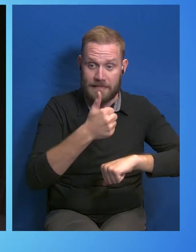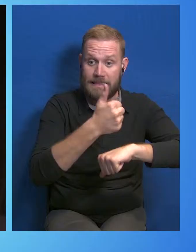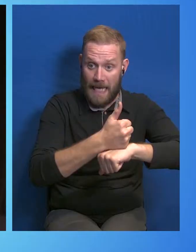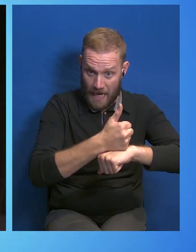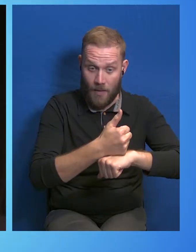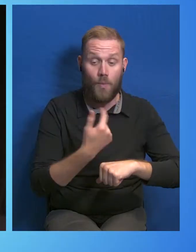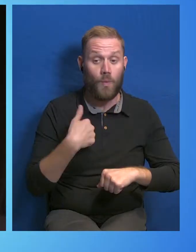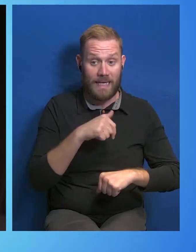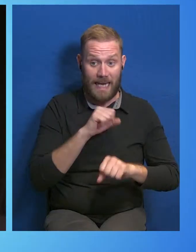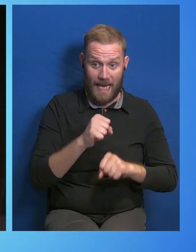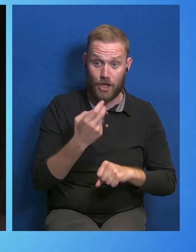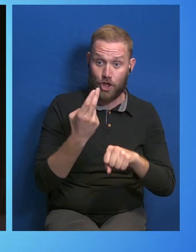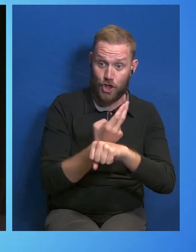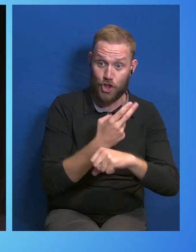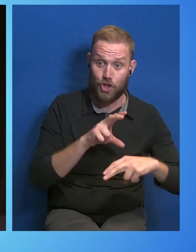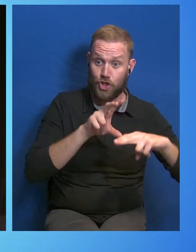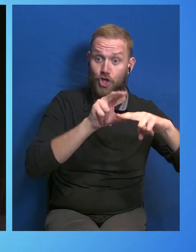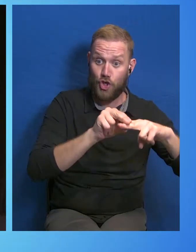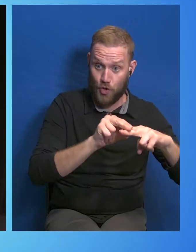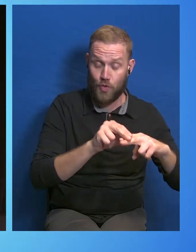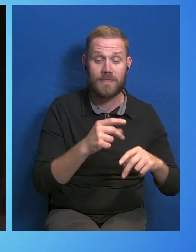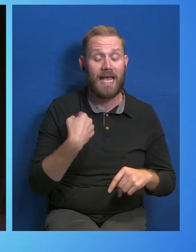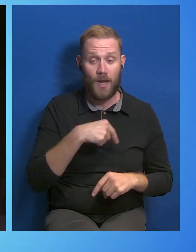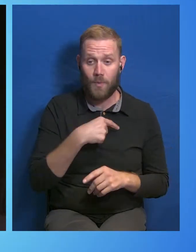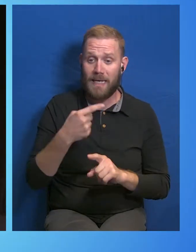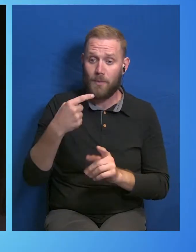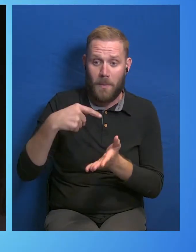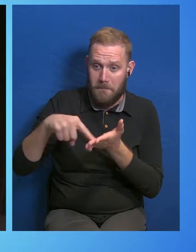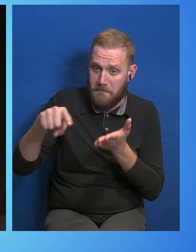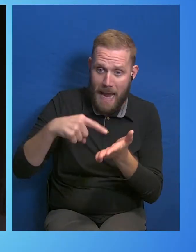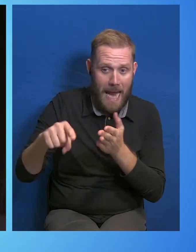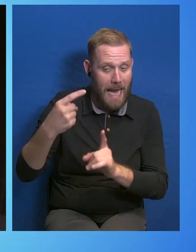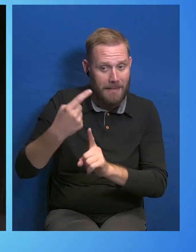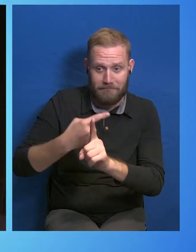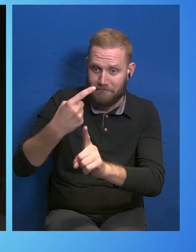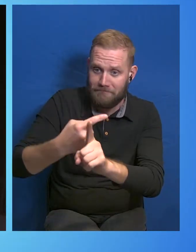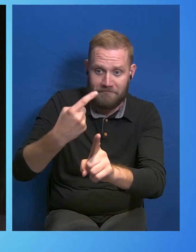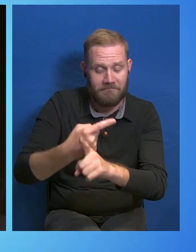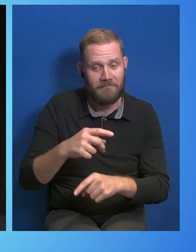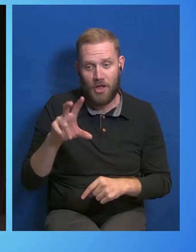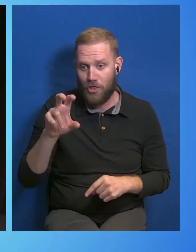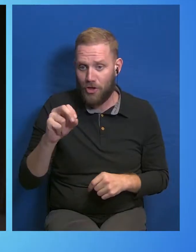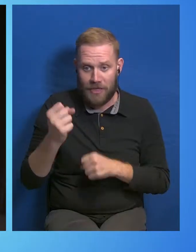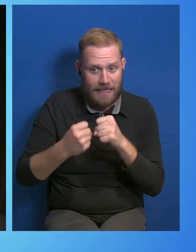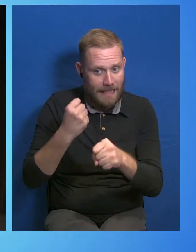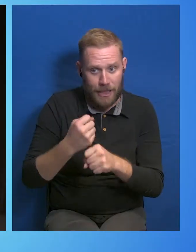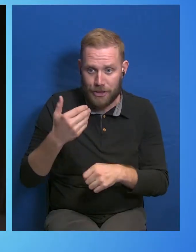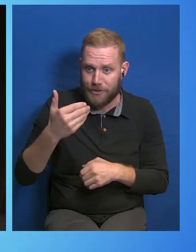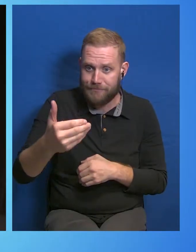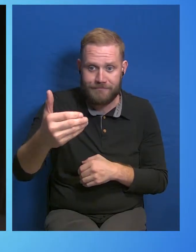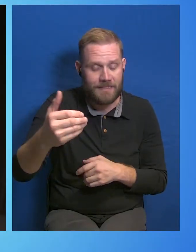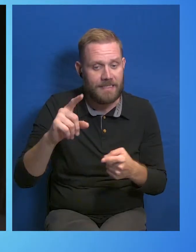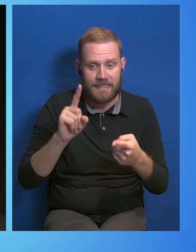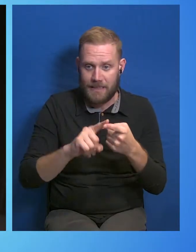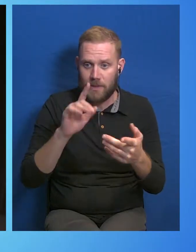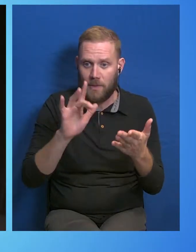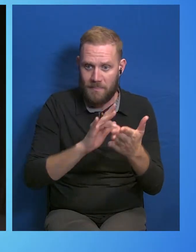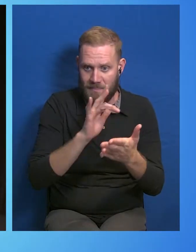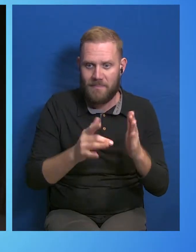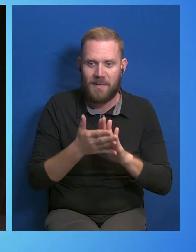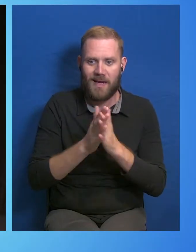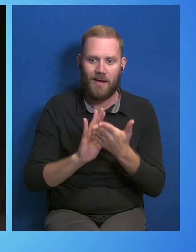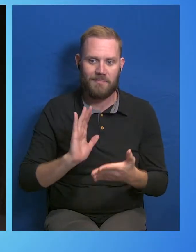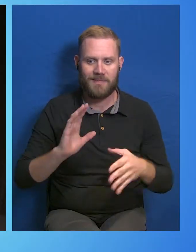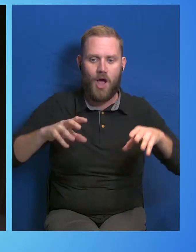then again, we pay monthly on a lease for the next 20, 30, 40 years until it becomes our